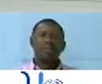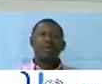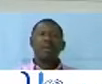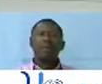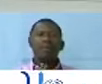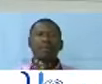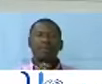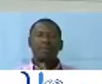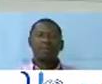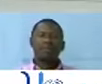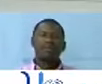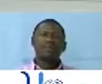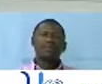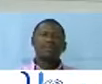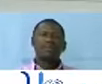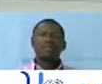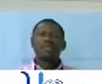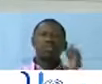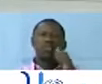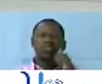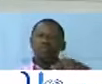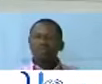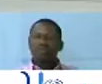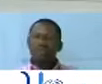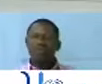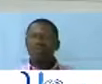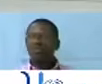notel, but I use the word notel. Thank you.